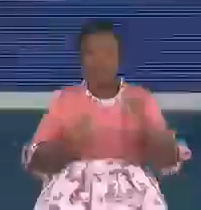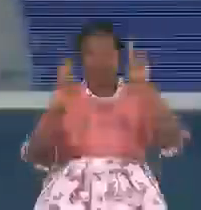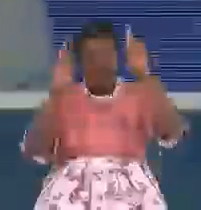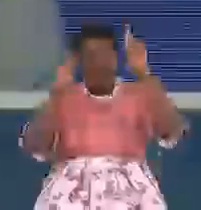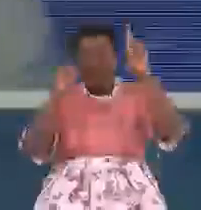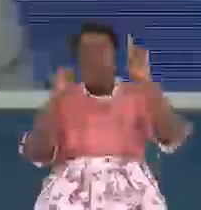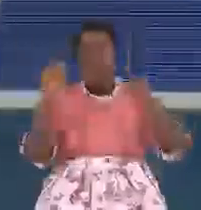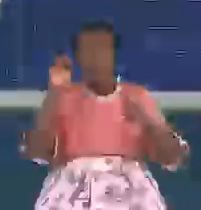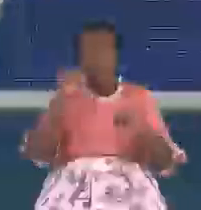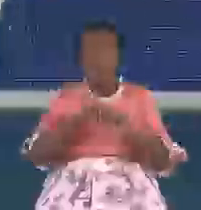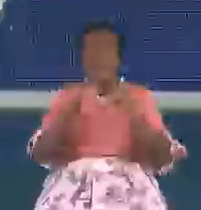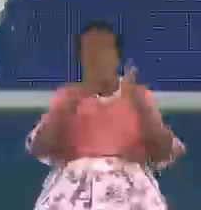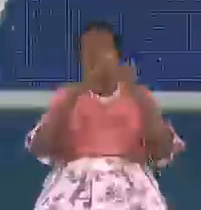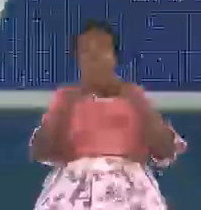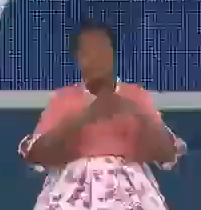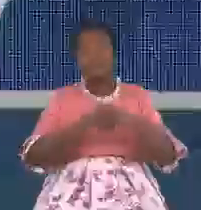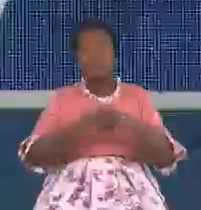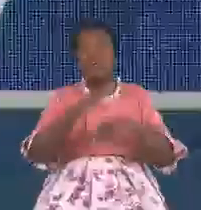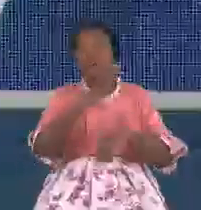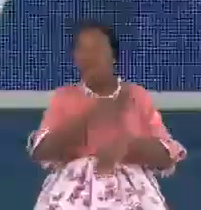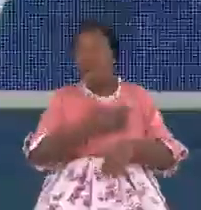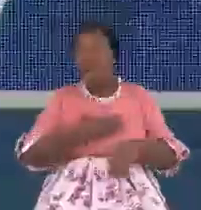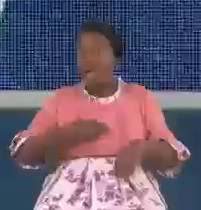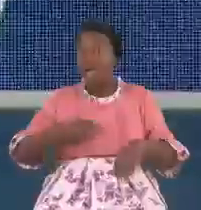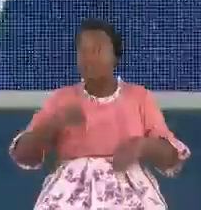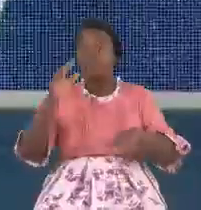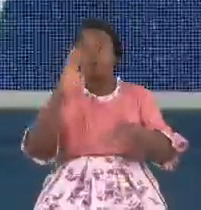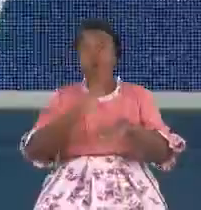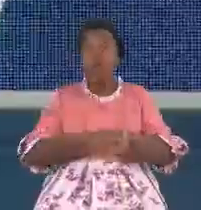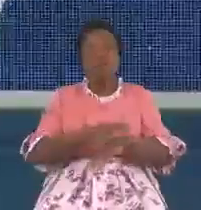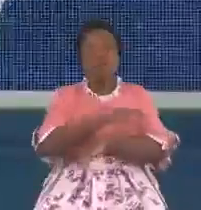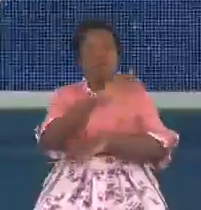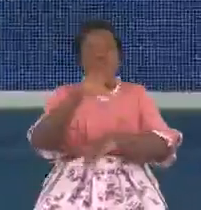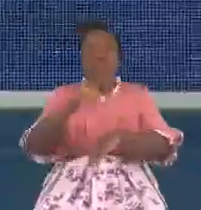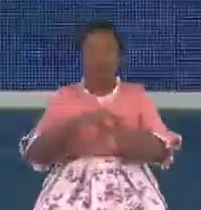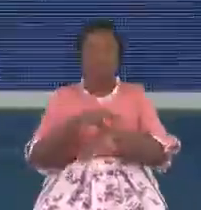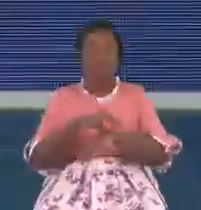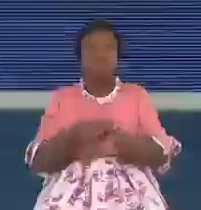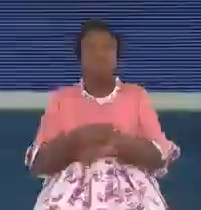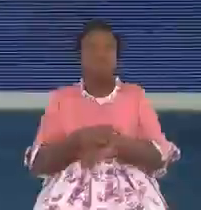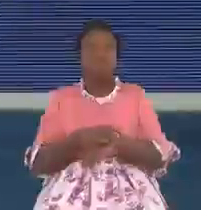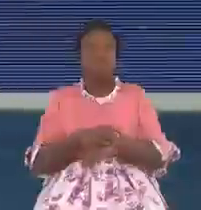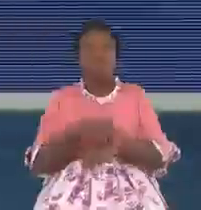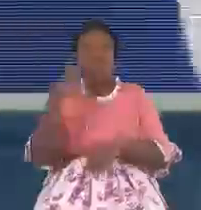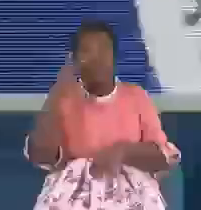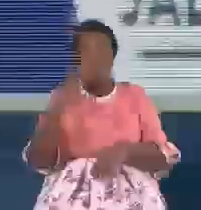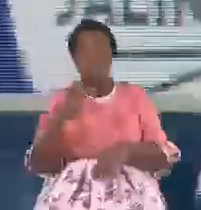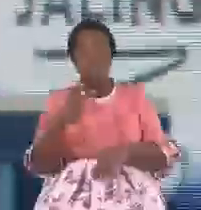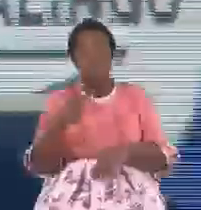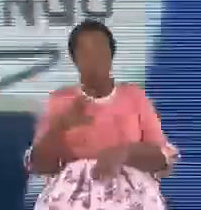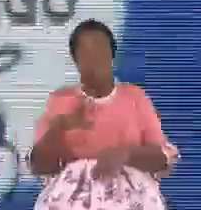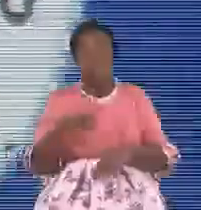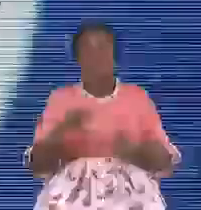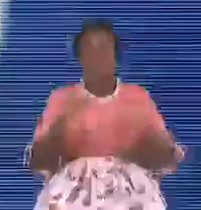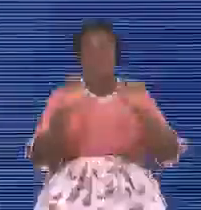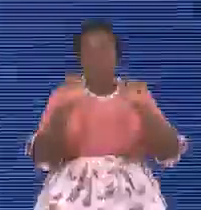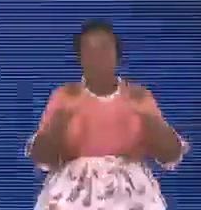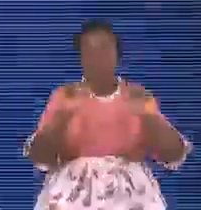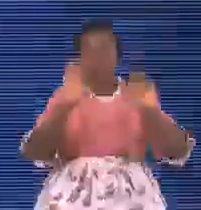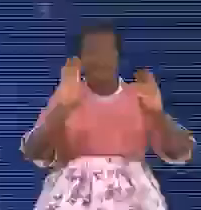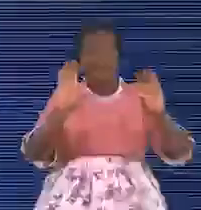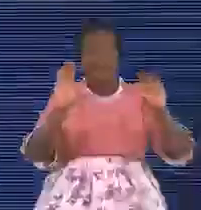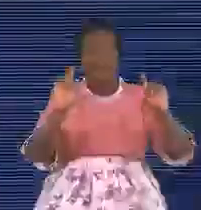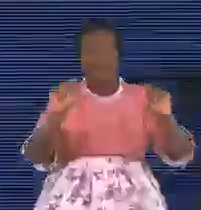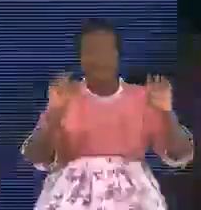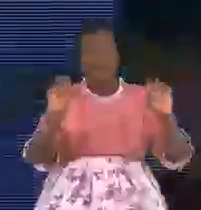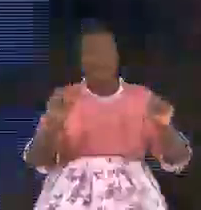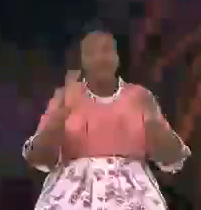heaven and on earth look at acts chapter 10 and